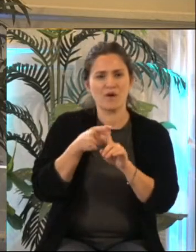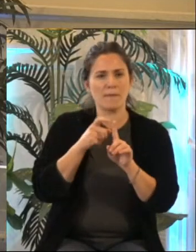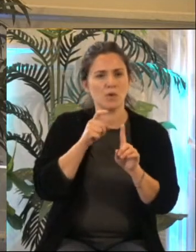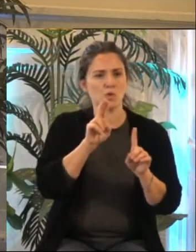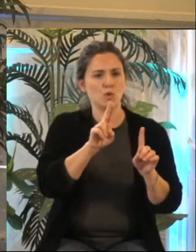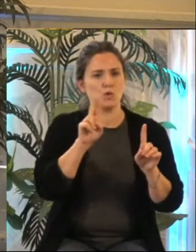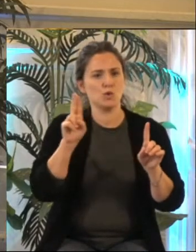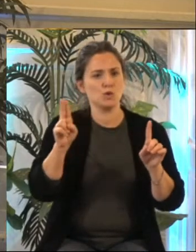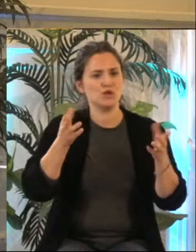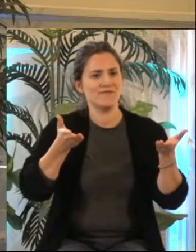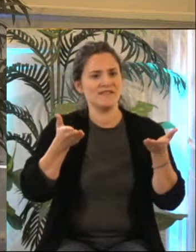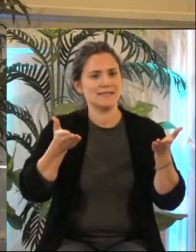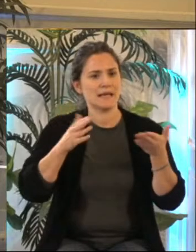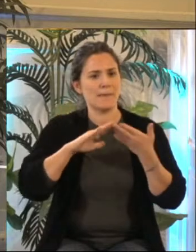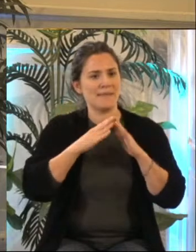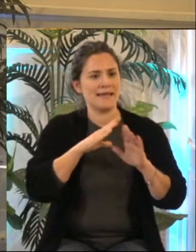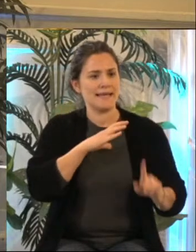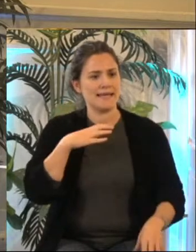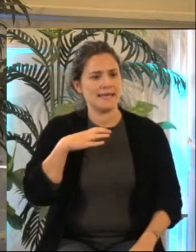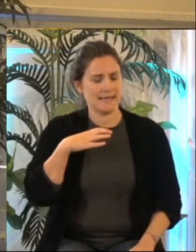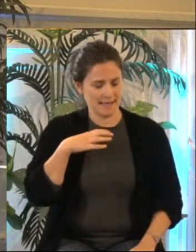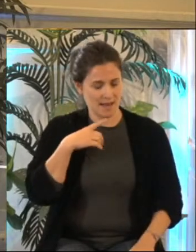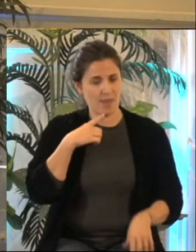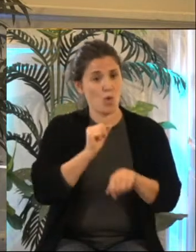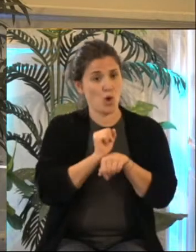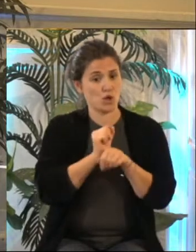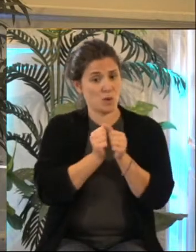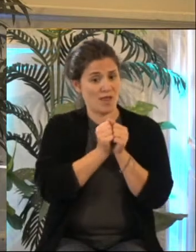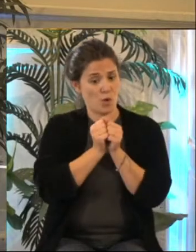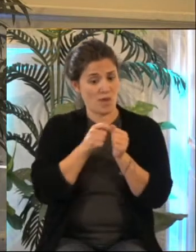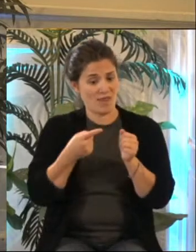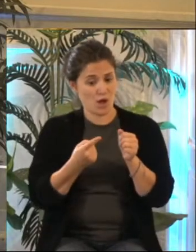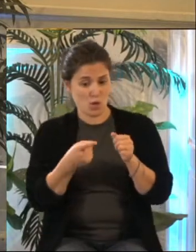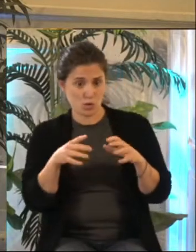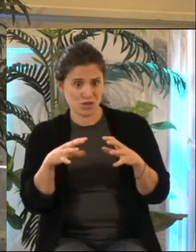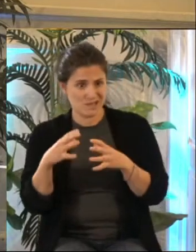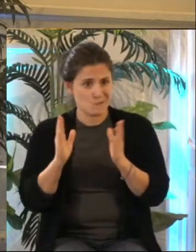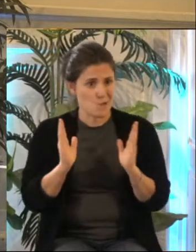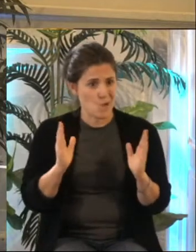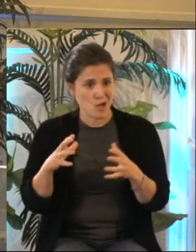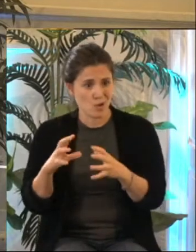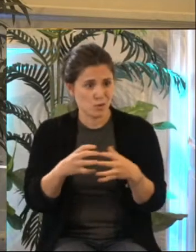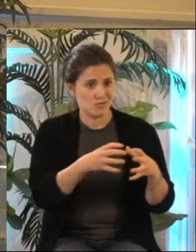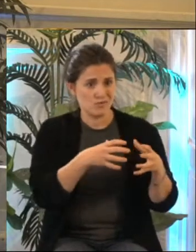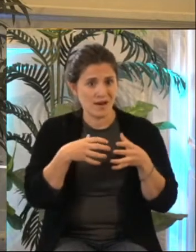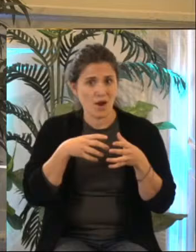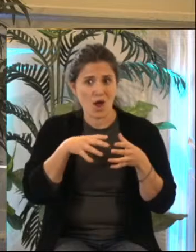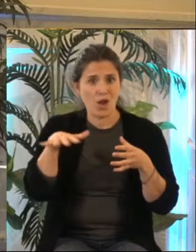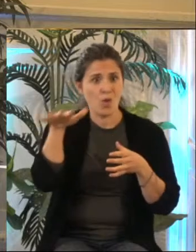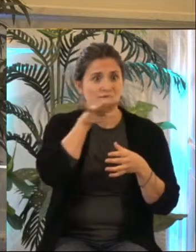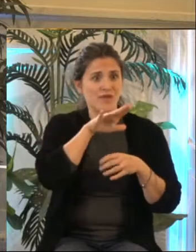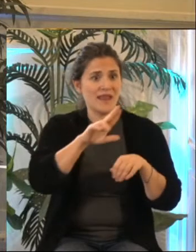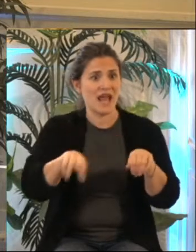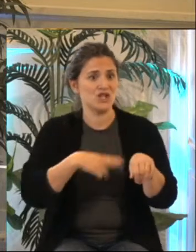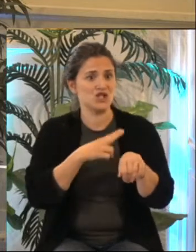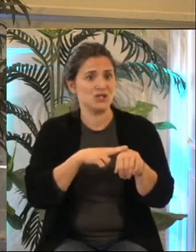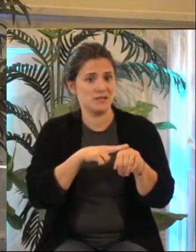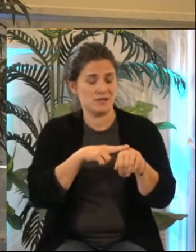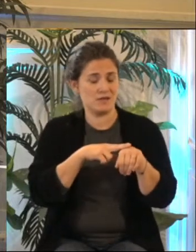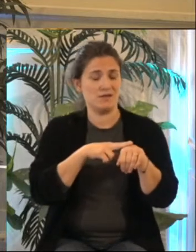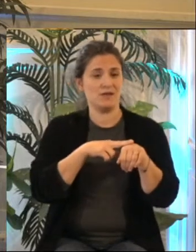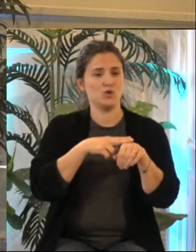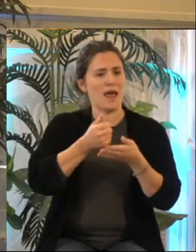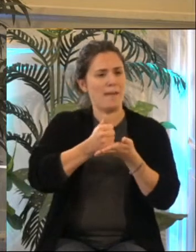The Service Committee works with grassroots organizations to help people in need nationally and around the